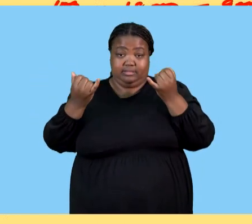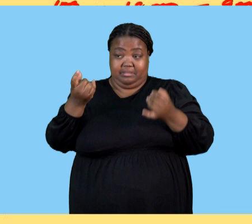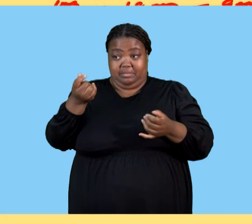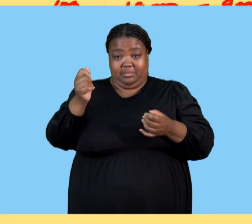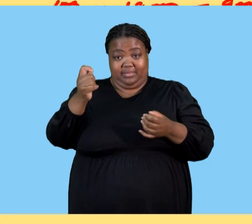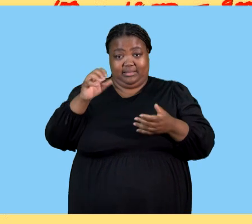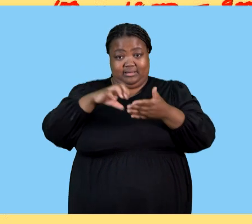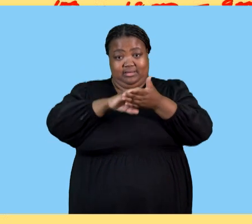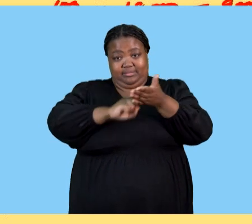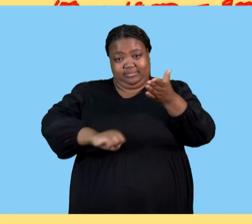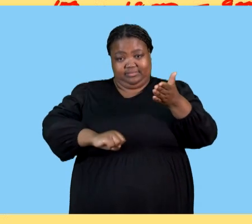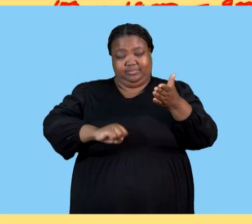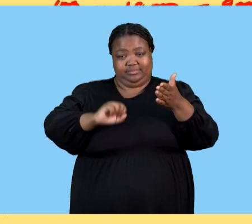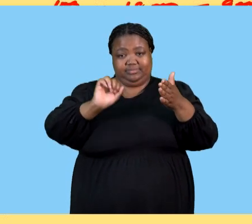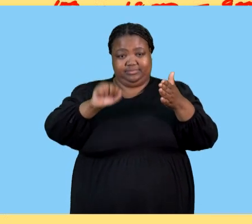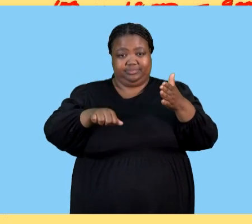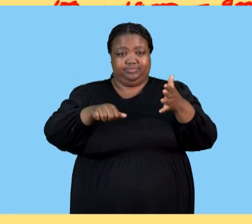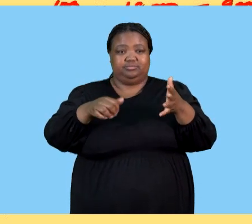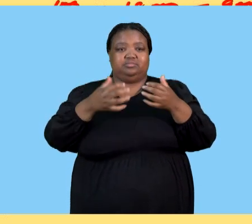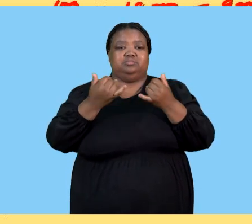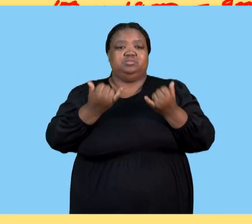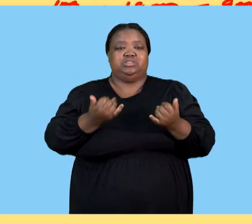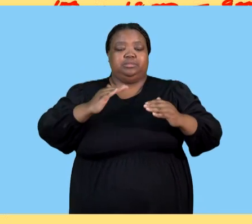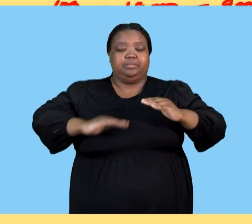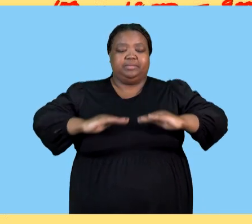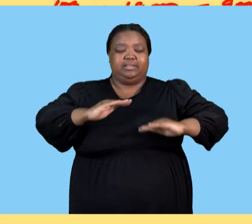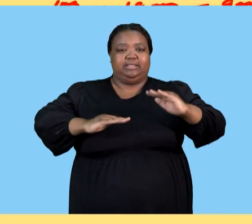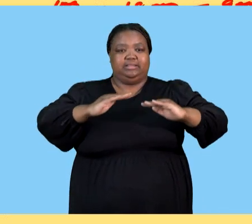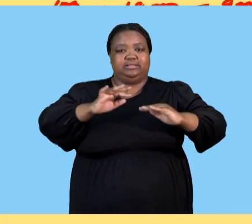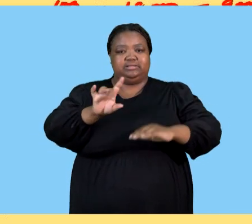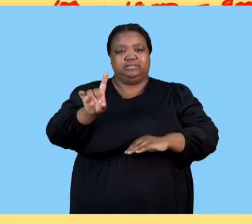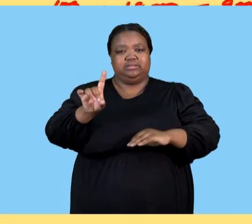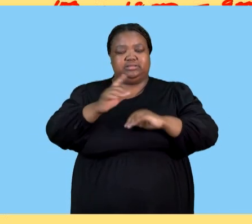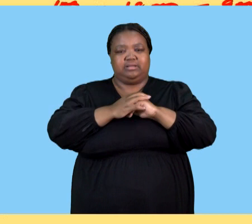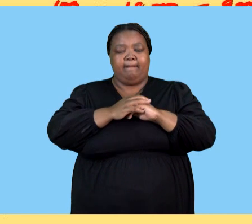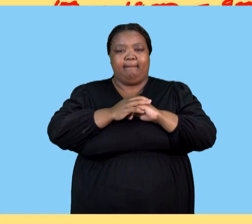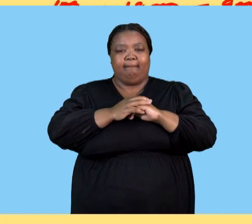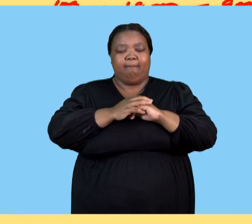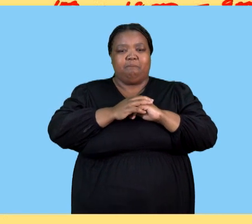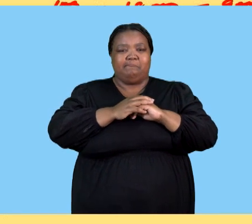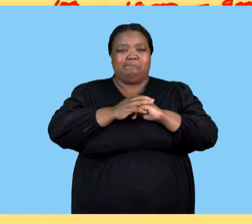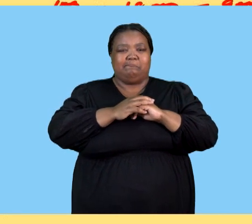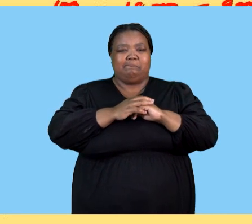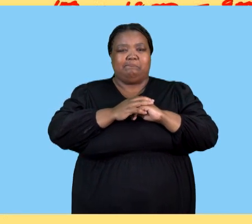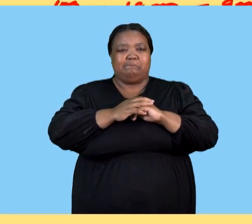42,870. I'm subtracting that amount. Therefore, my balance